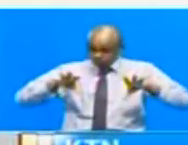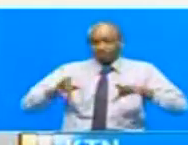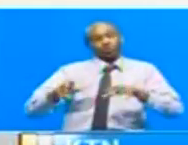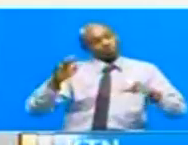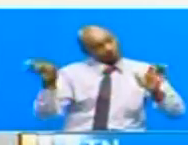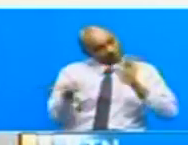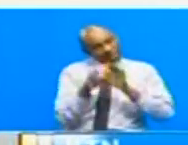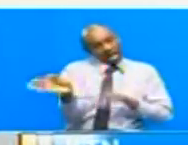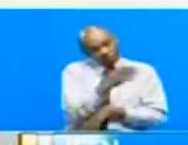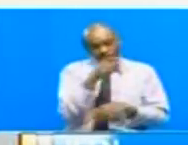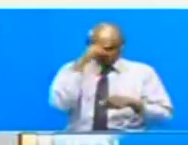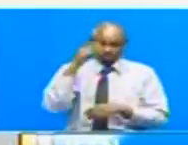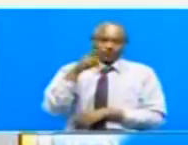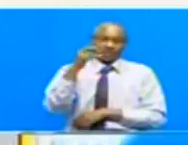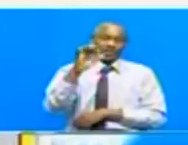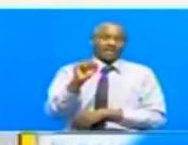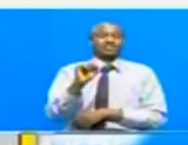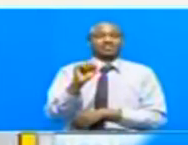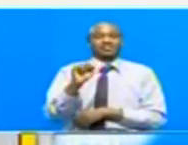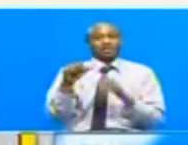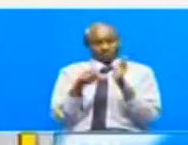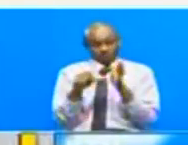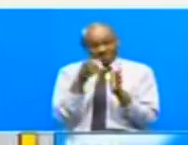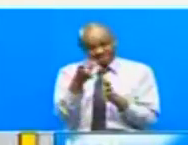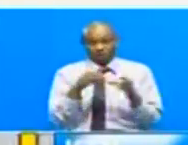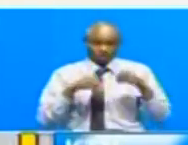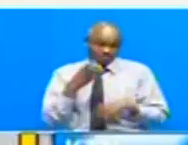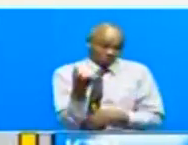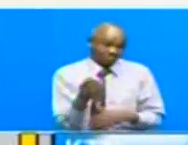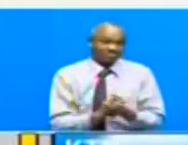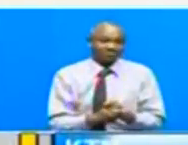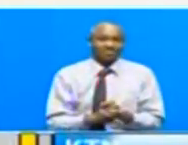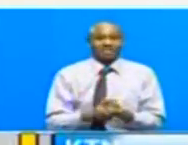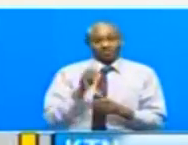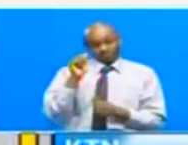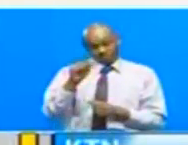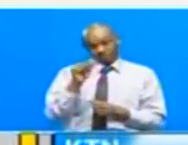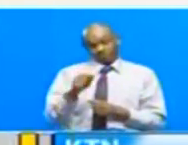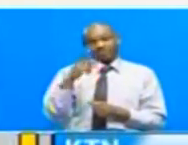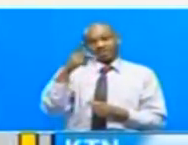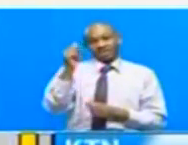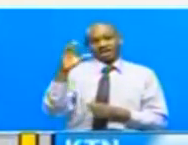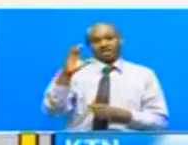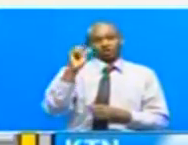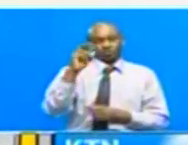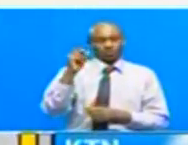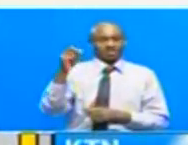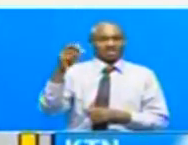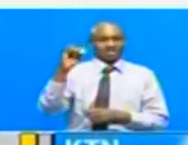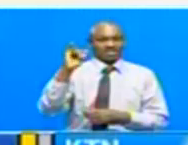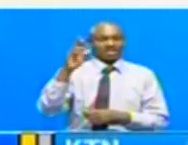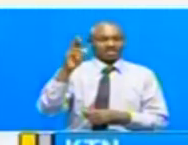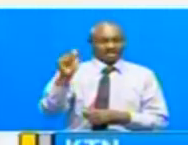over the NYS saga? You can also tweet us at KTN News KE and at Kachungira. We'll take a look at some of